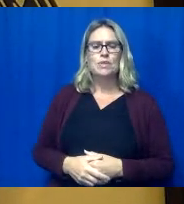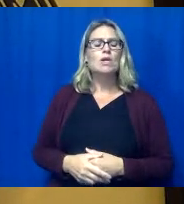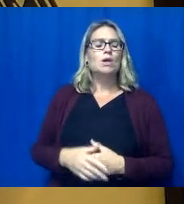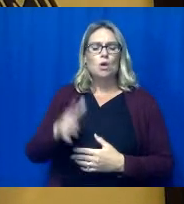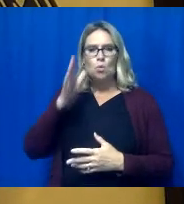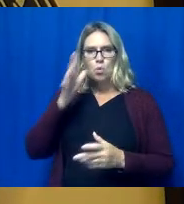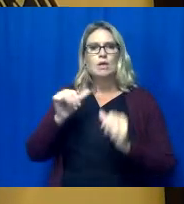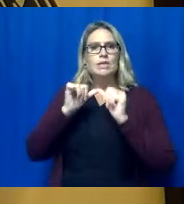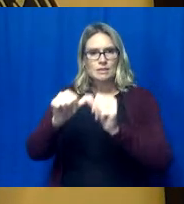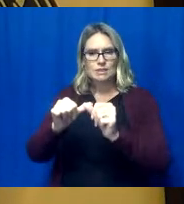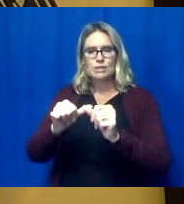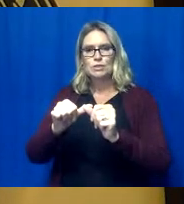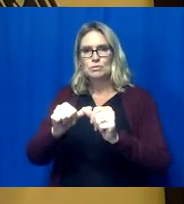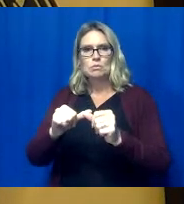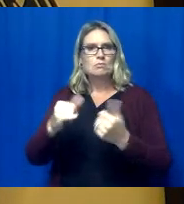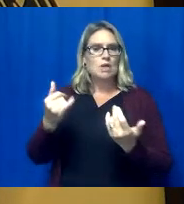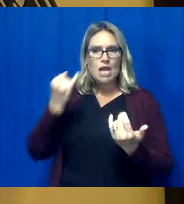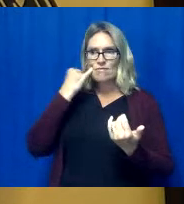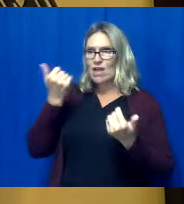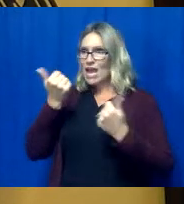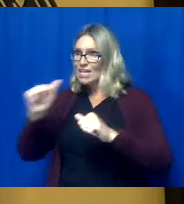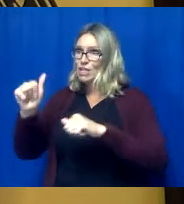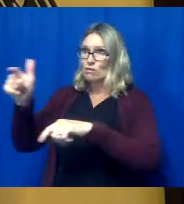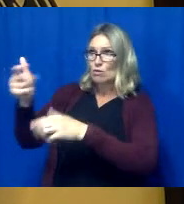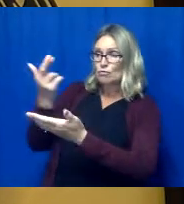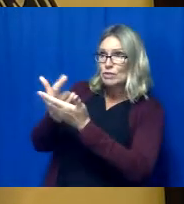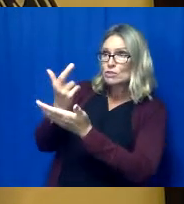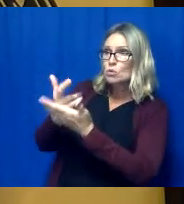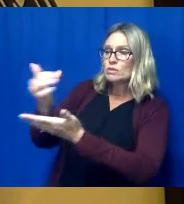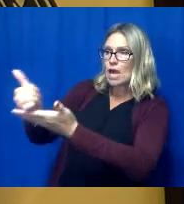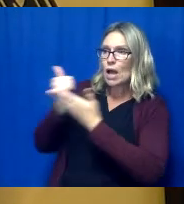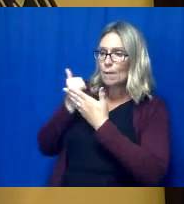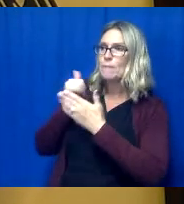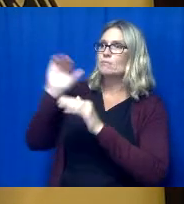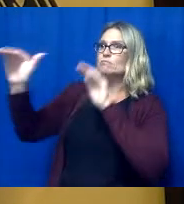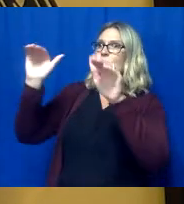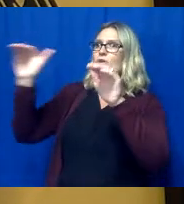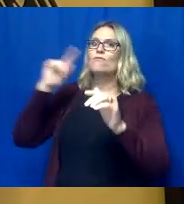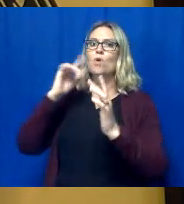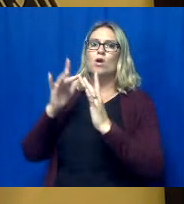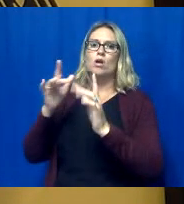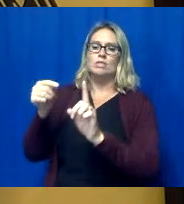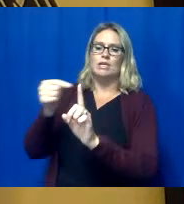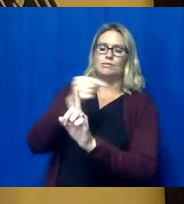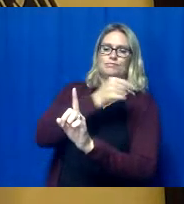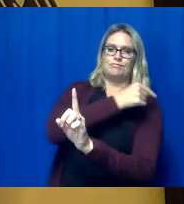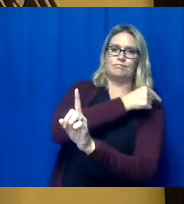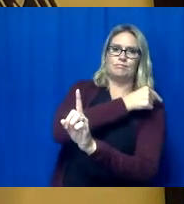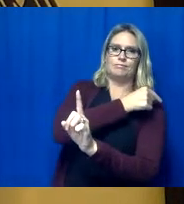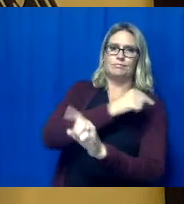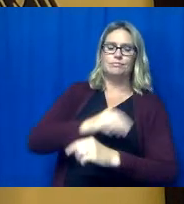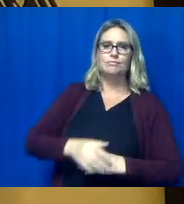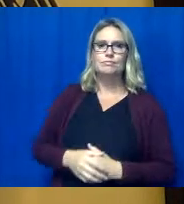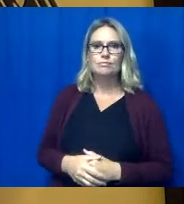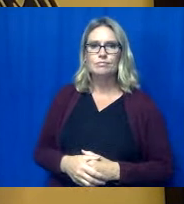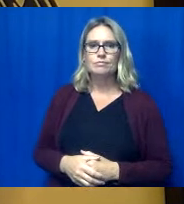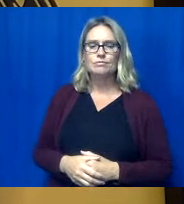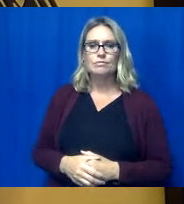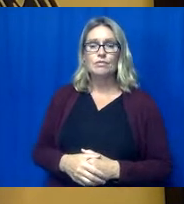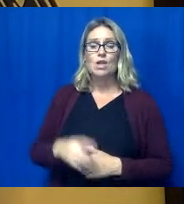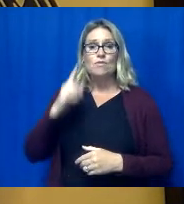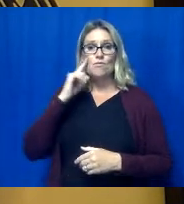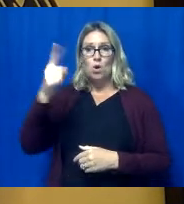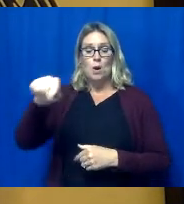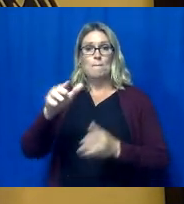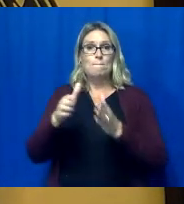and onboard any other available resources right now to assist with contact tracing. And I guess for the public, it's